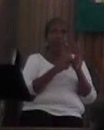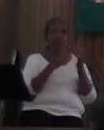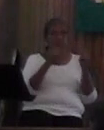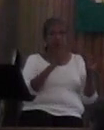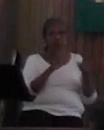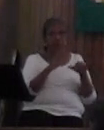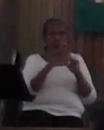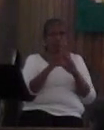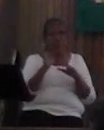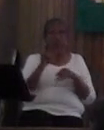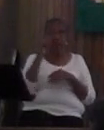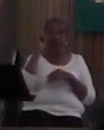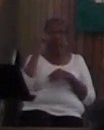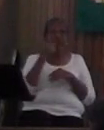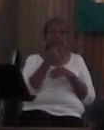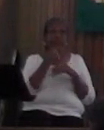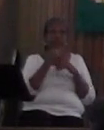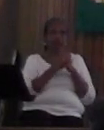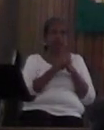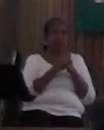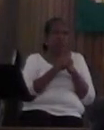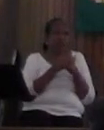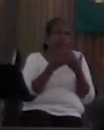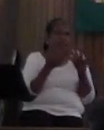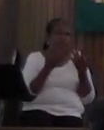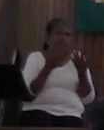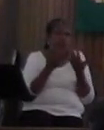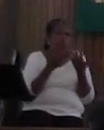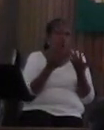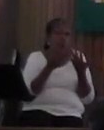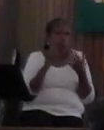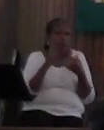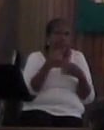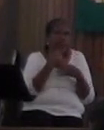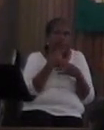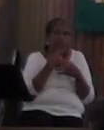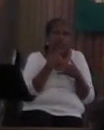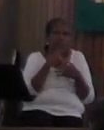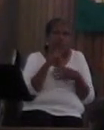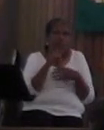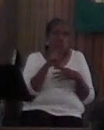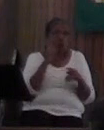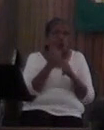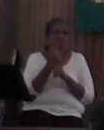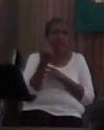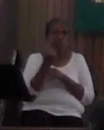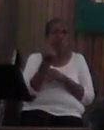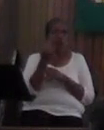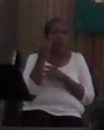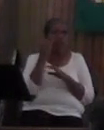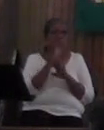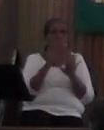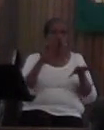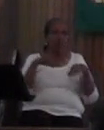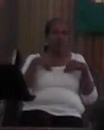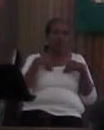says. There would be no sense in saying you trusted a person if you would not take his